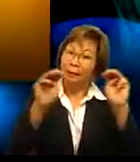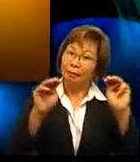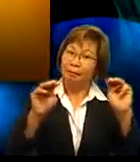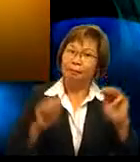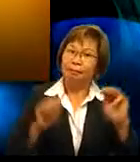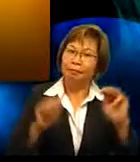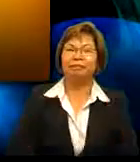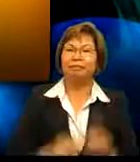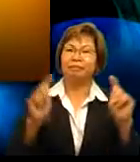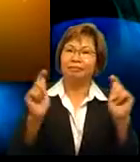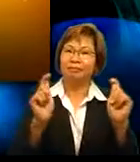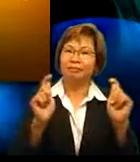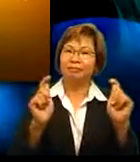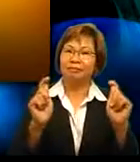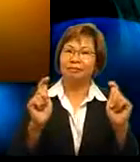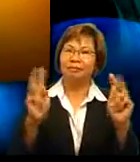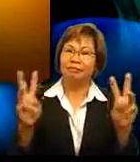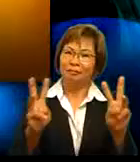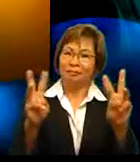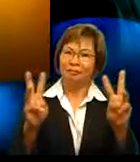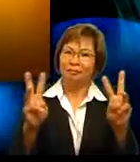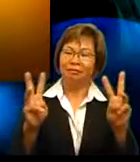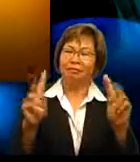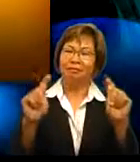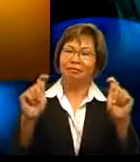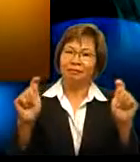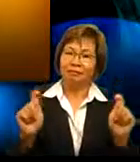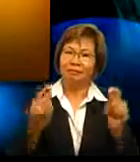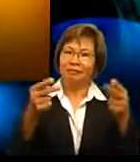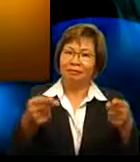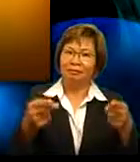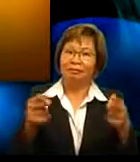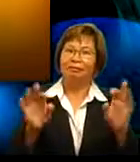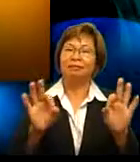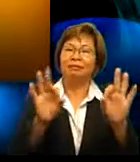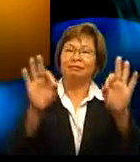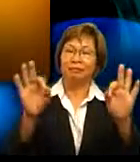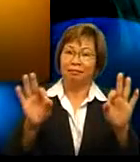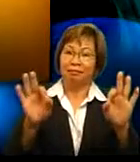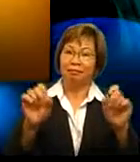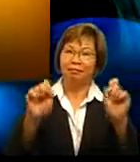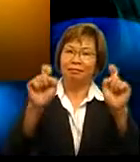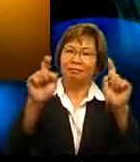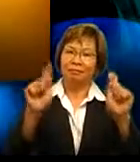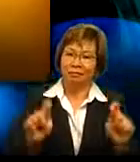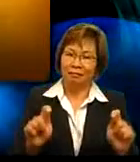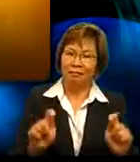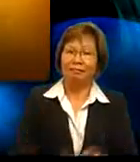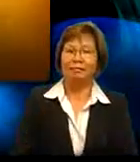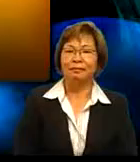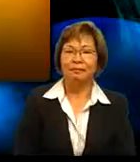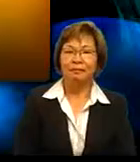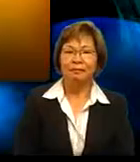Monday, Tuesday, Wednesday, Thursday, Friday, and